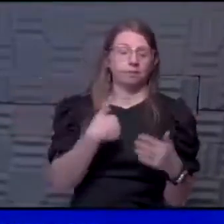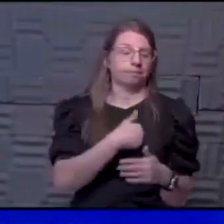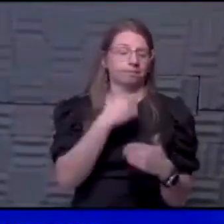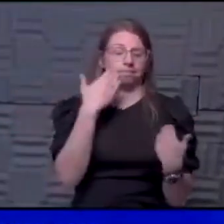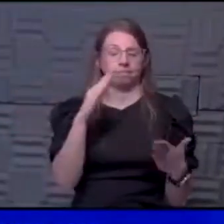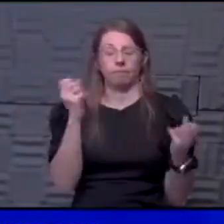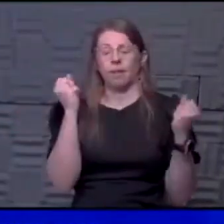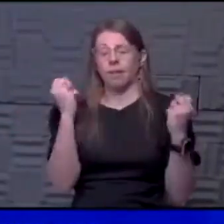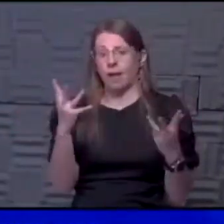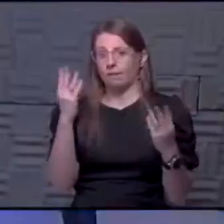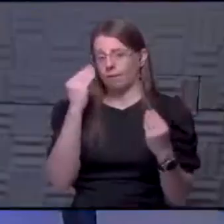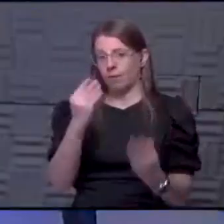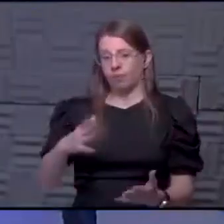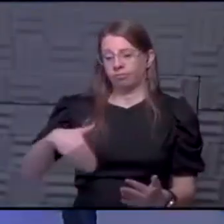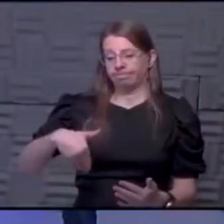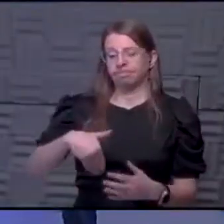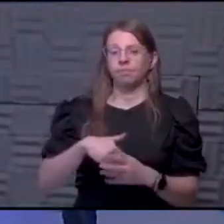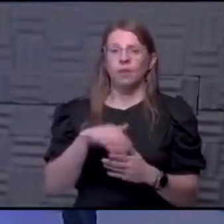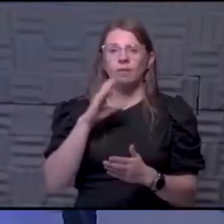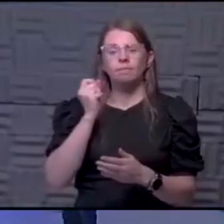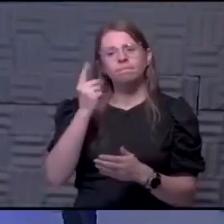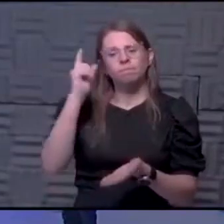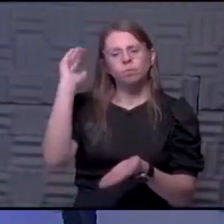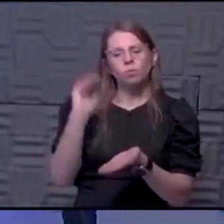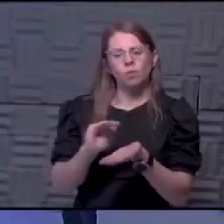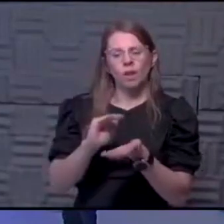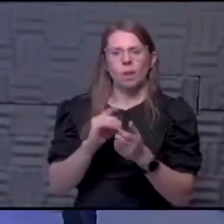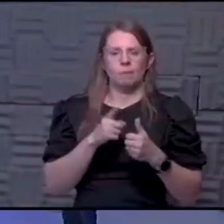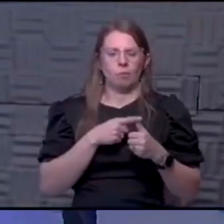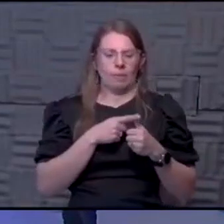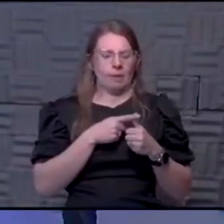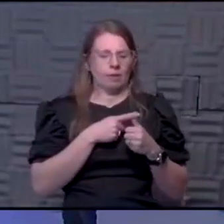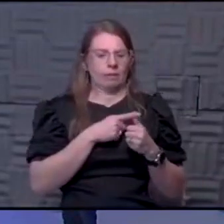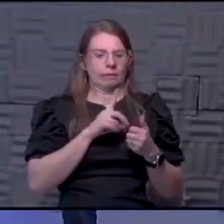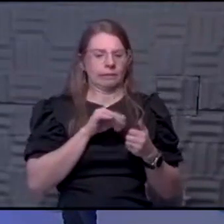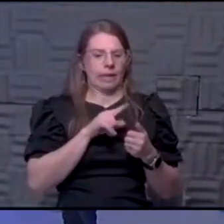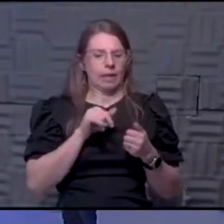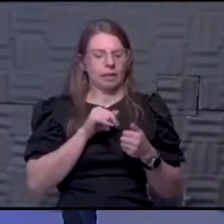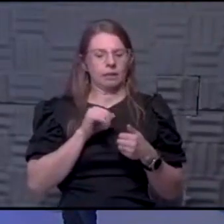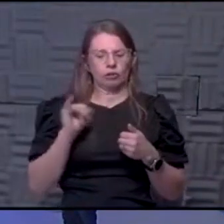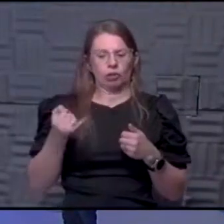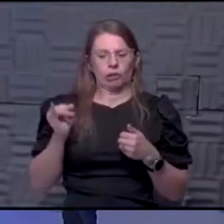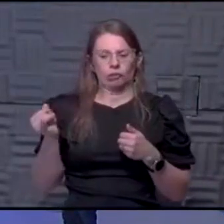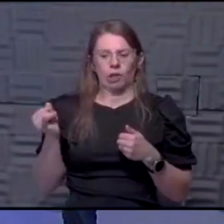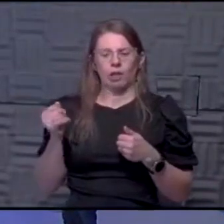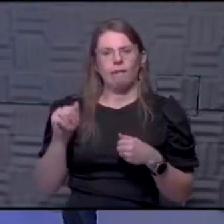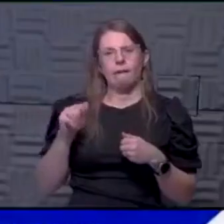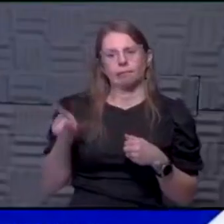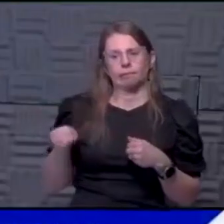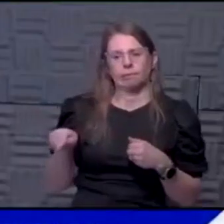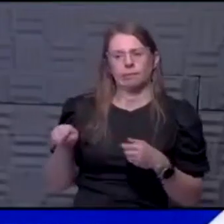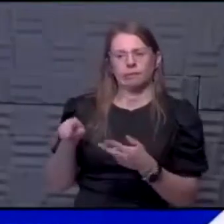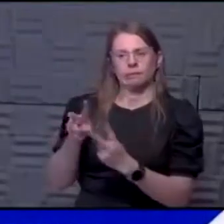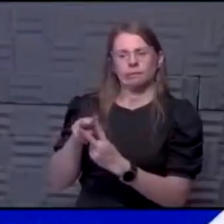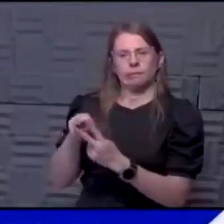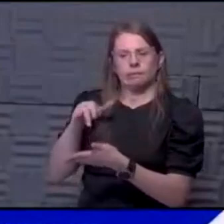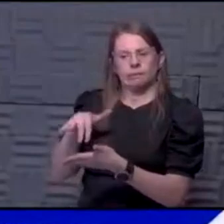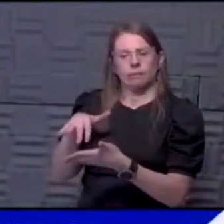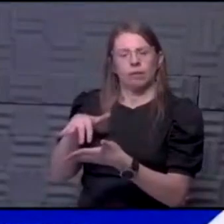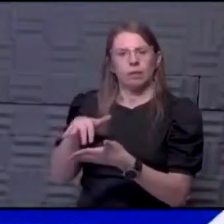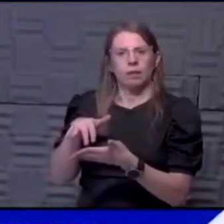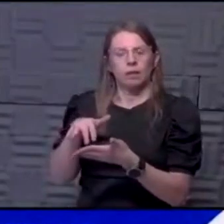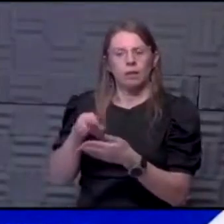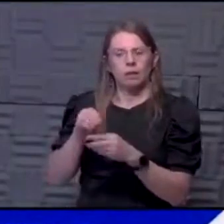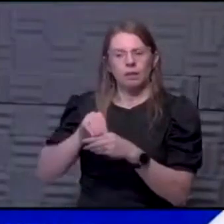lot of information about that yet, Hawk. But we know that it goes down in some preliminary data from, I think, the Johnson & Johnson and AstraZeneca studies, that really the rate of